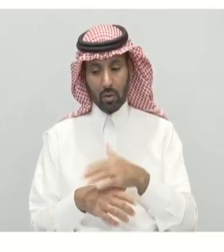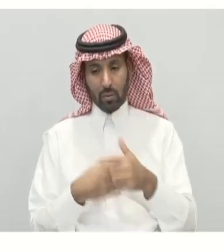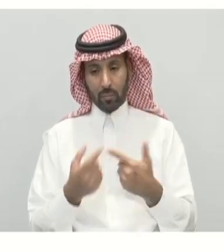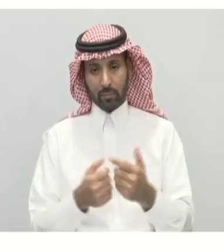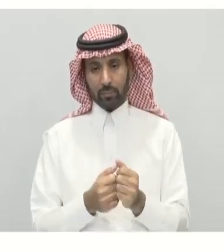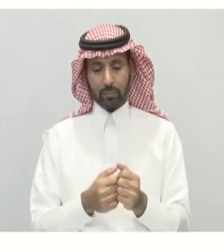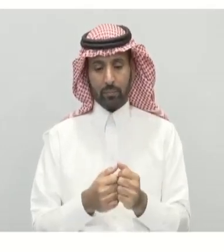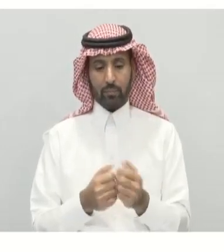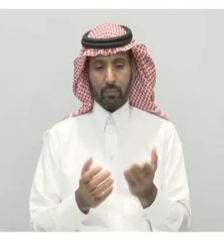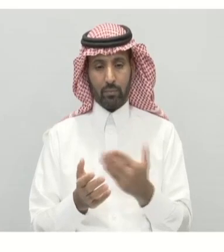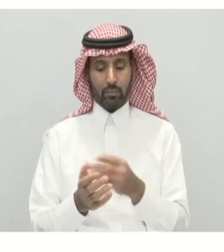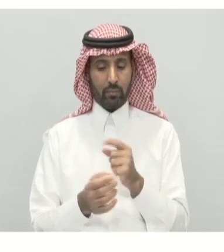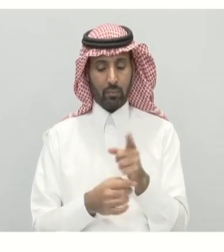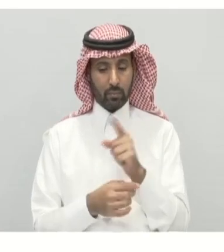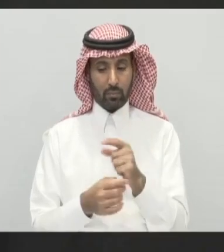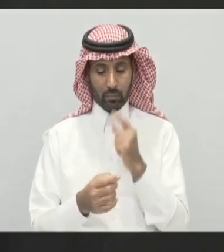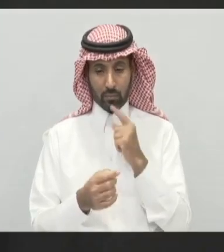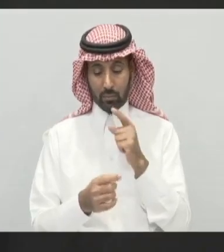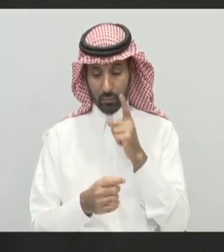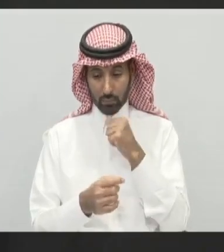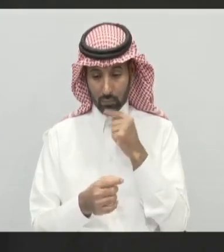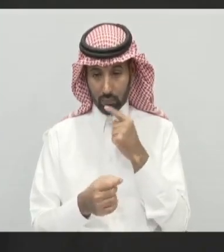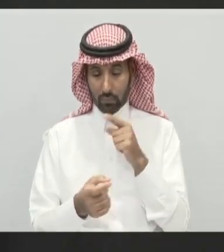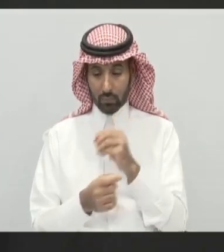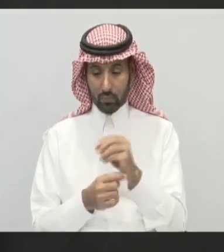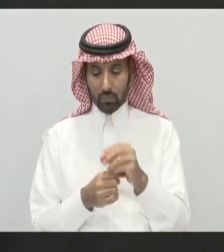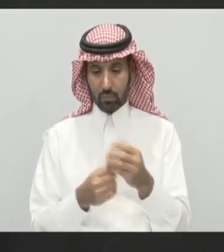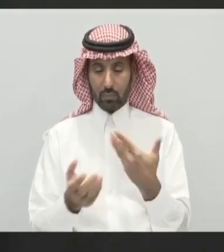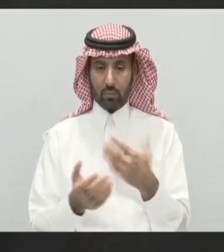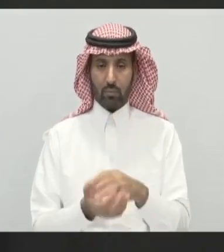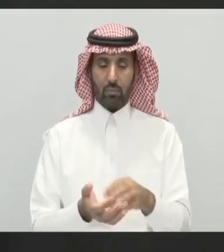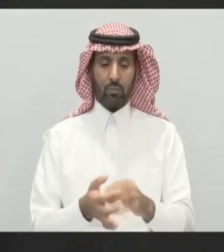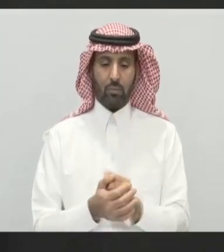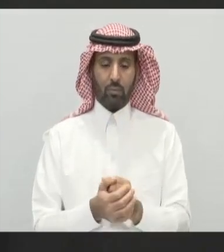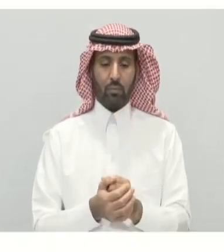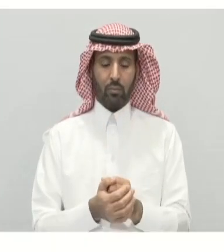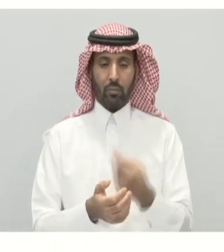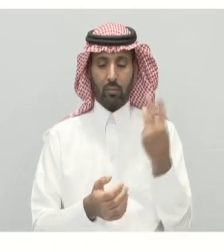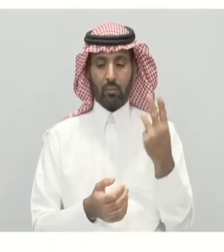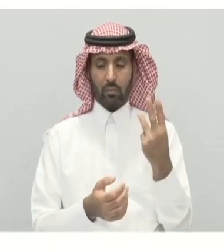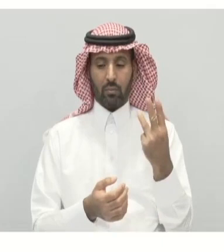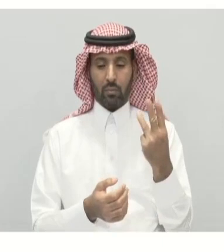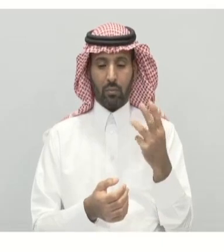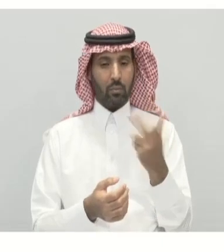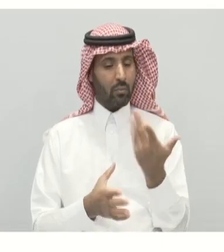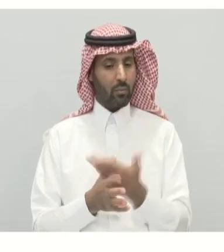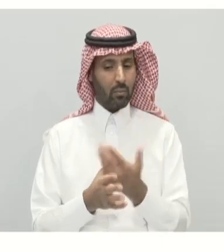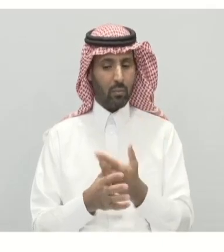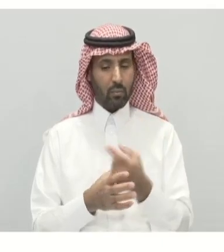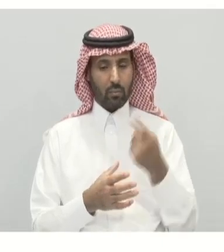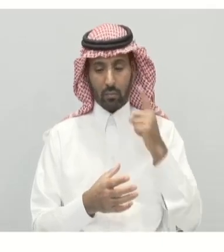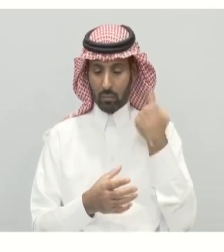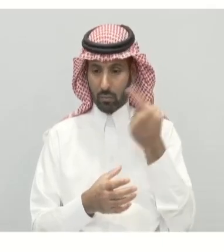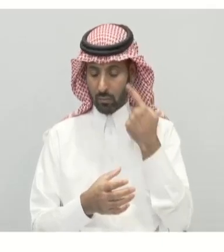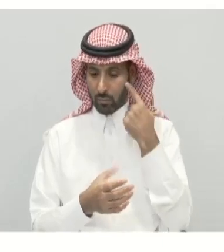time. So you ought to talk to our classmates. Number three, why does Hussein